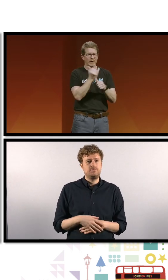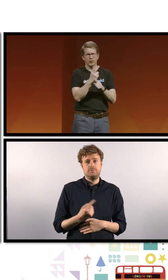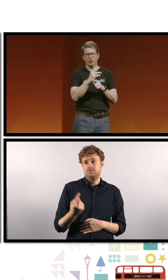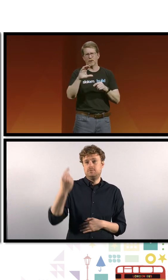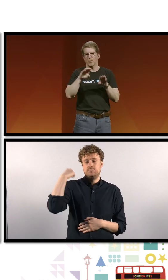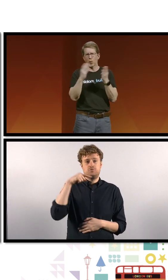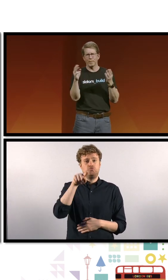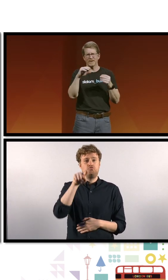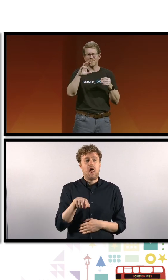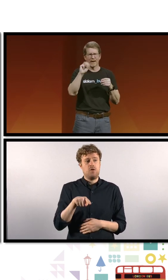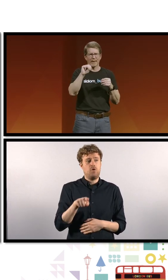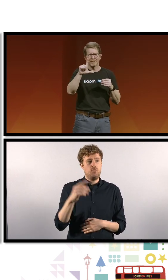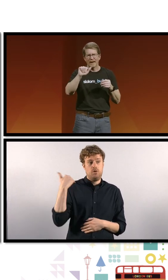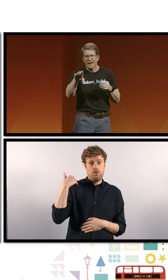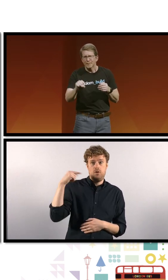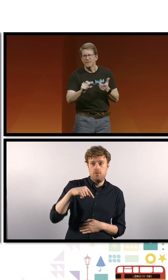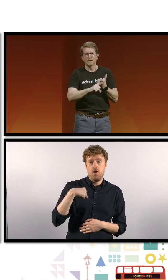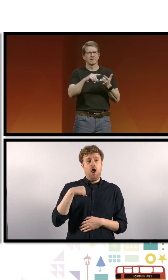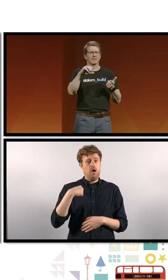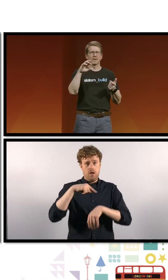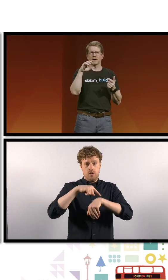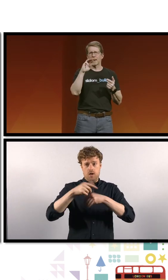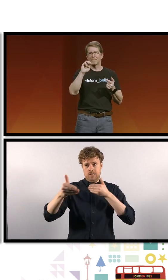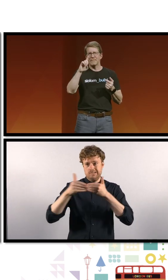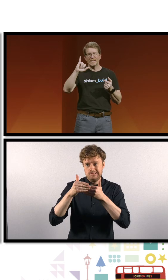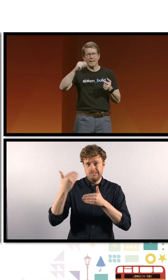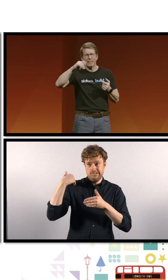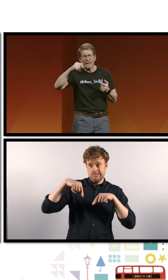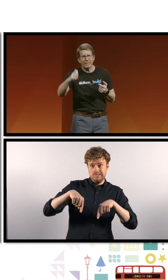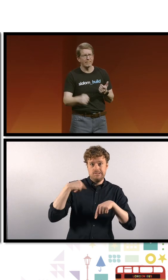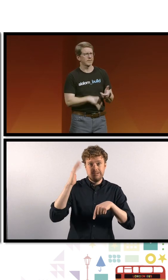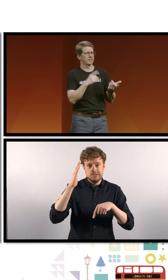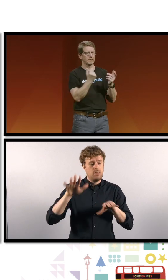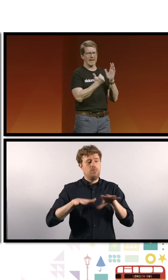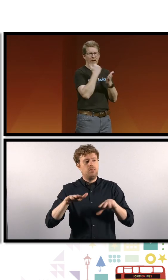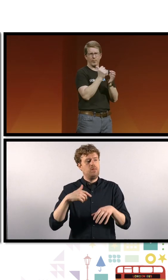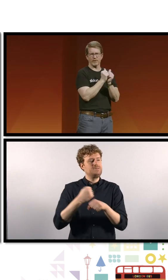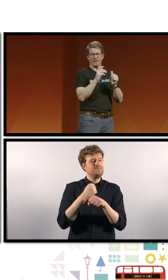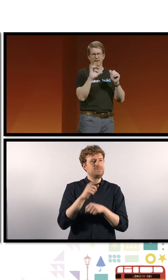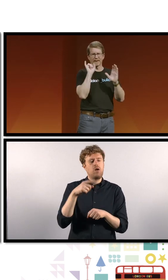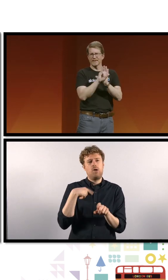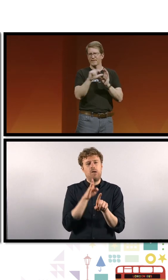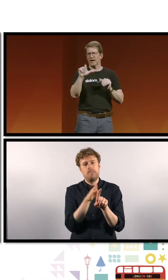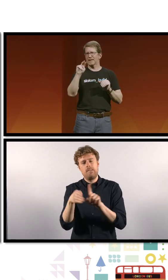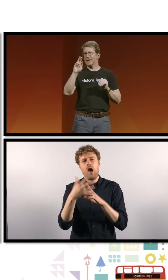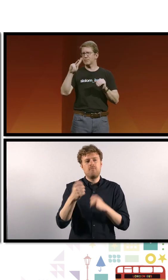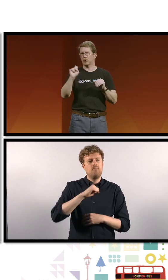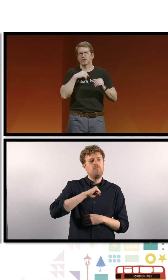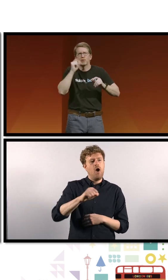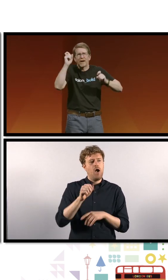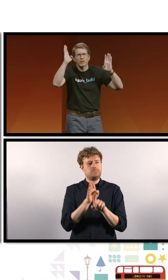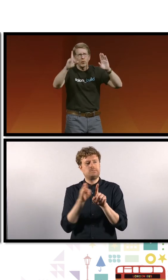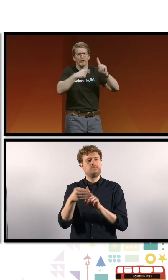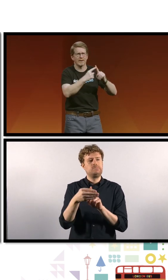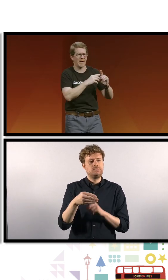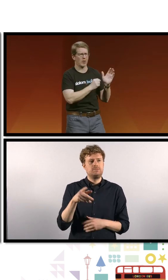to shortcut it a little bit with using Labs and MediaPipe and being able to